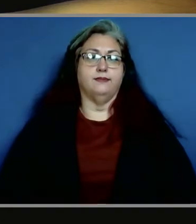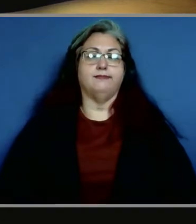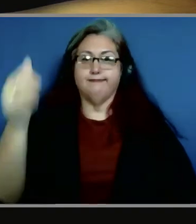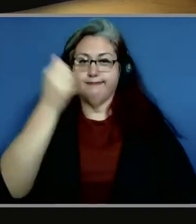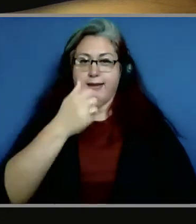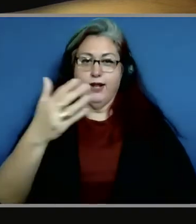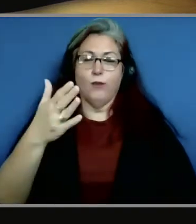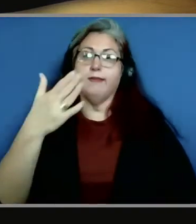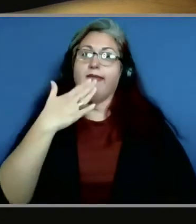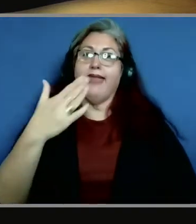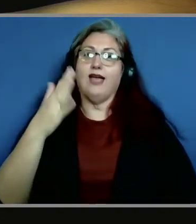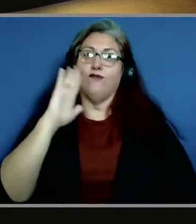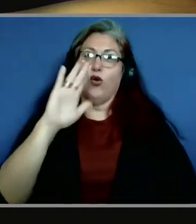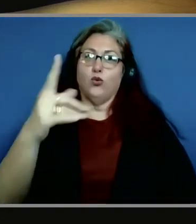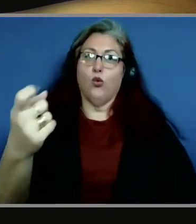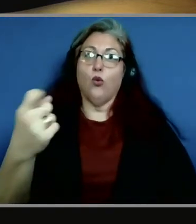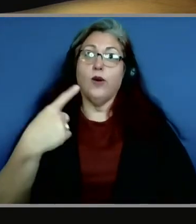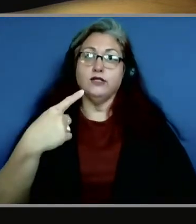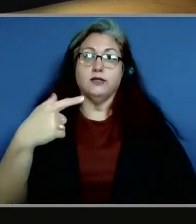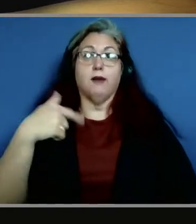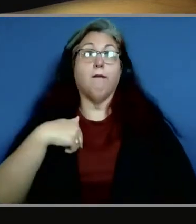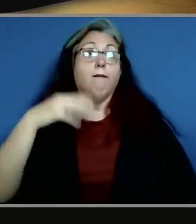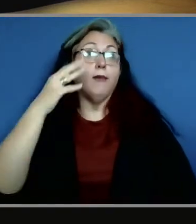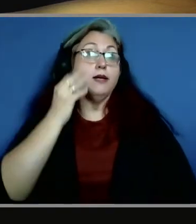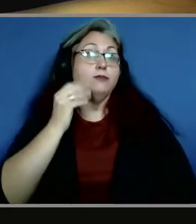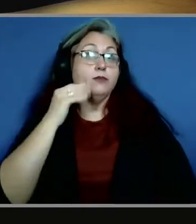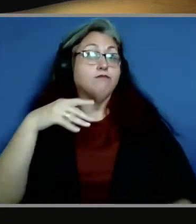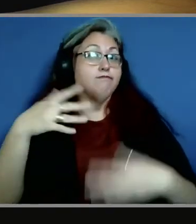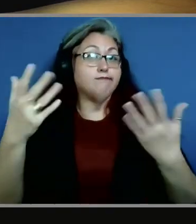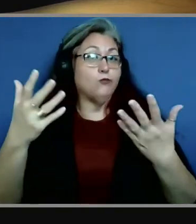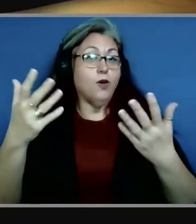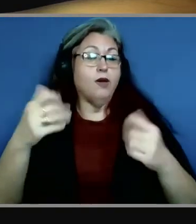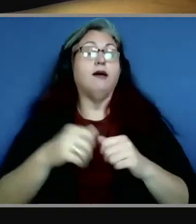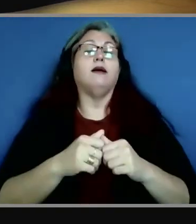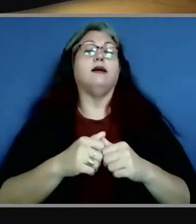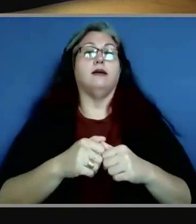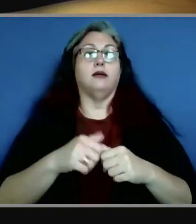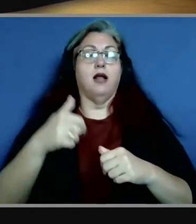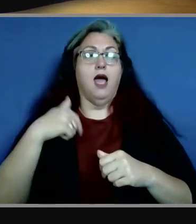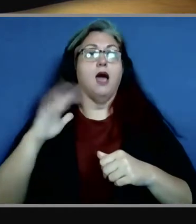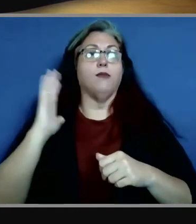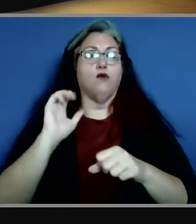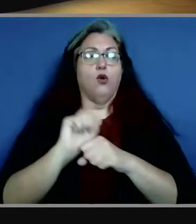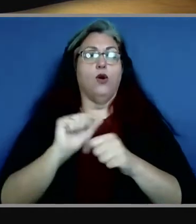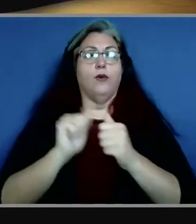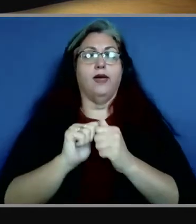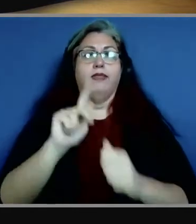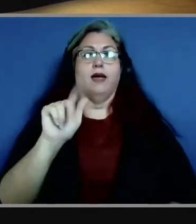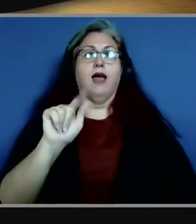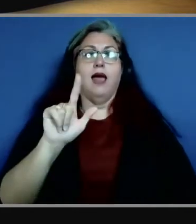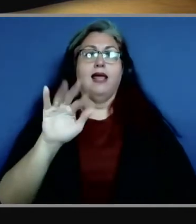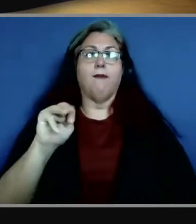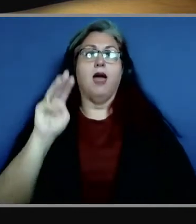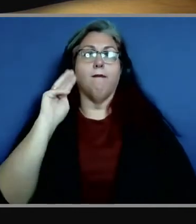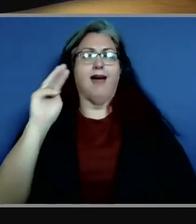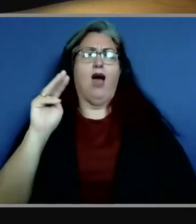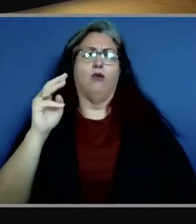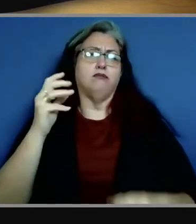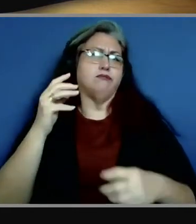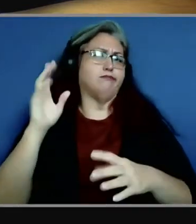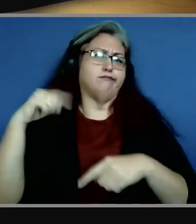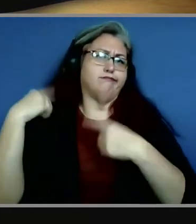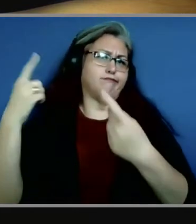Aloha. Thank you for the question. My experience has been I worked with Kalima Maui extensively in the past.